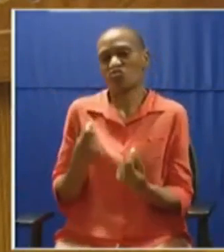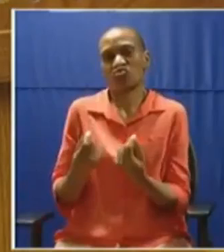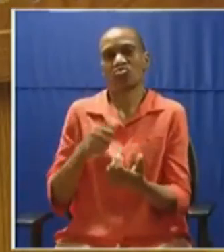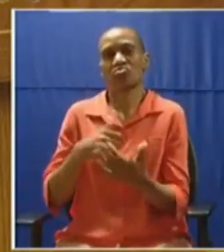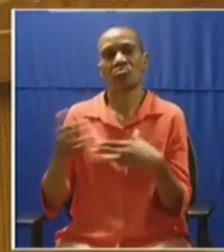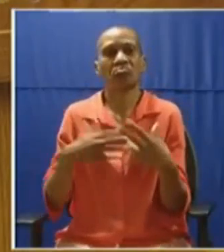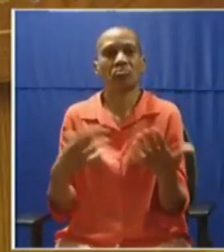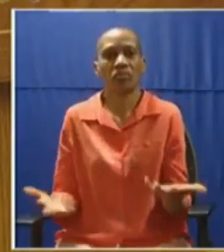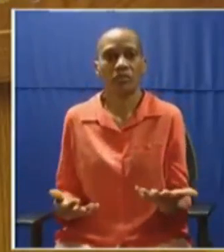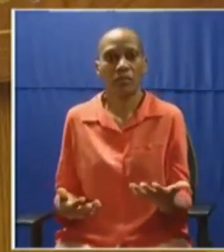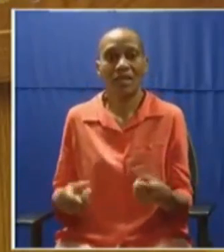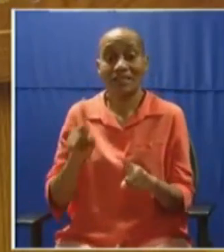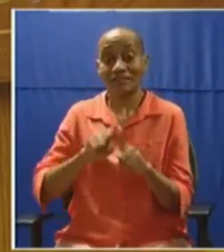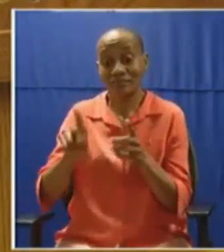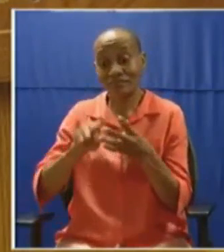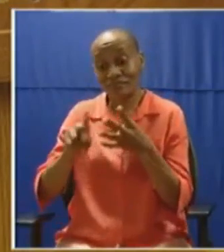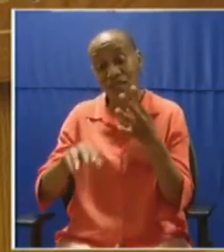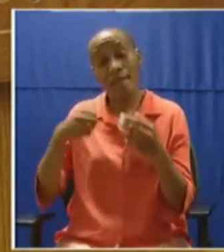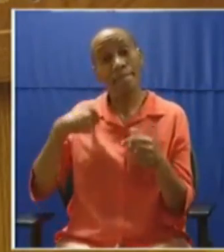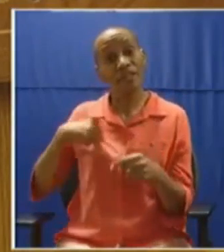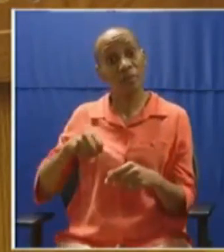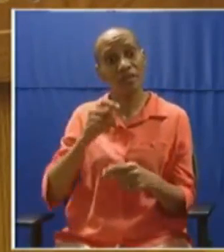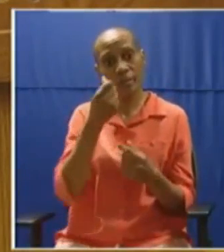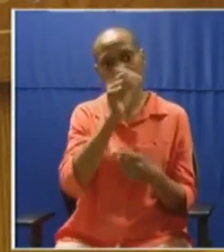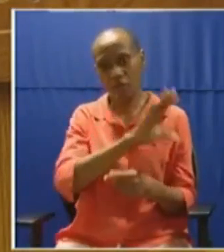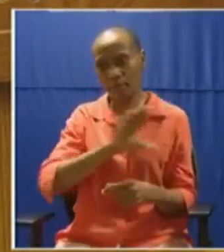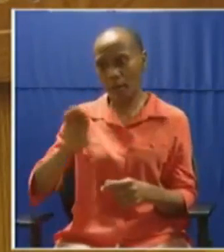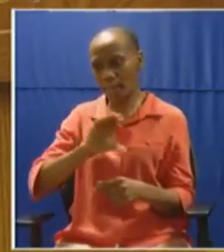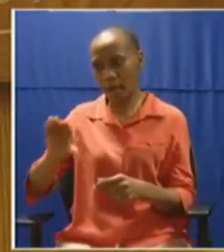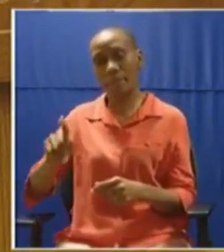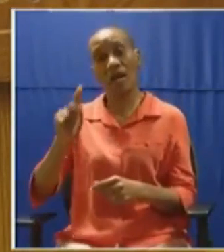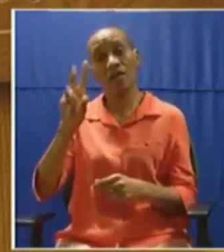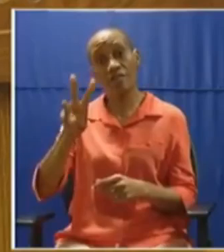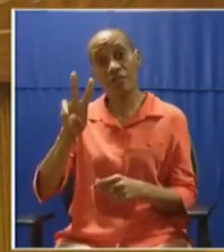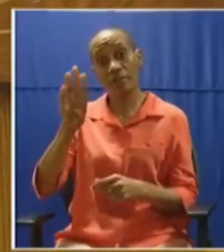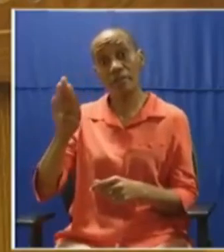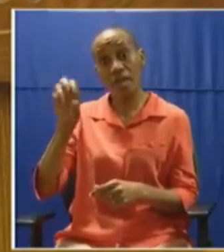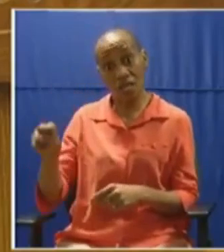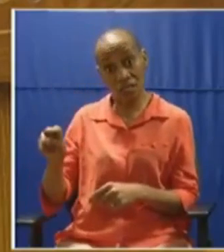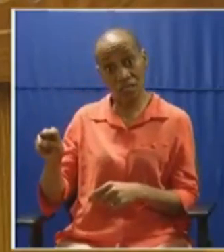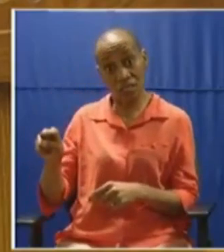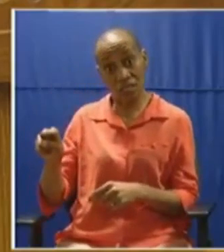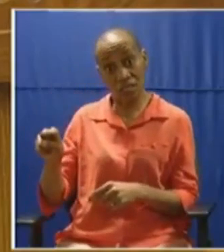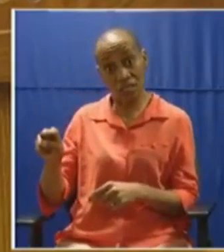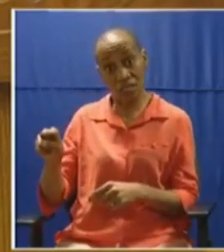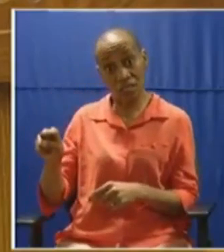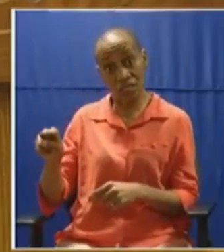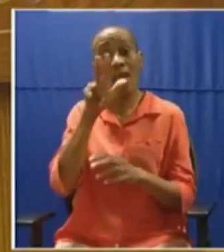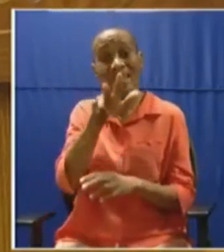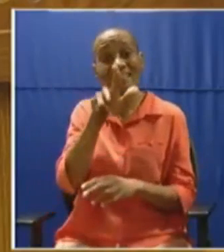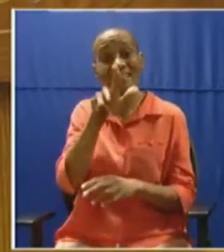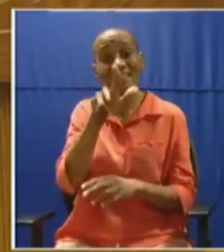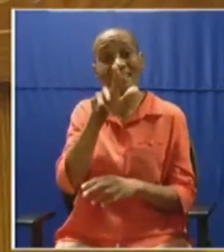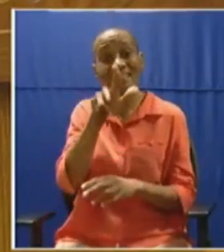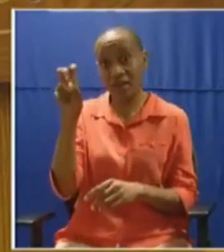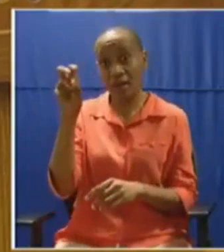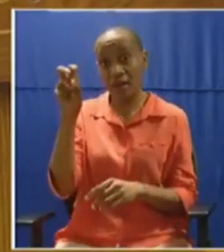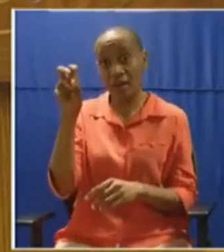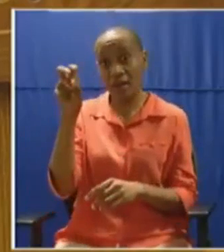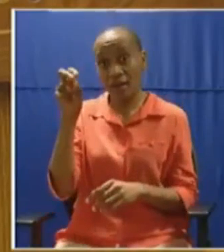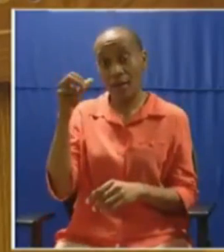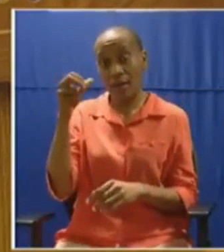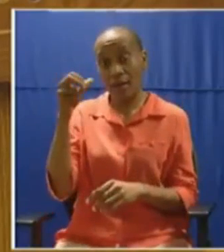Every single one of the municipalities with deposits at VBS Bank is included in the 87 distressed and dysfunctional